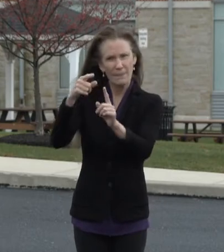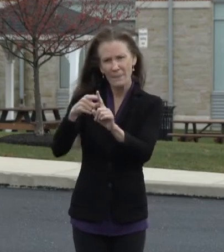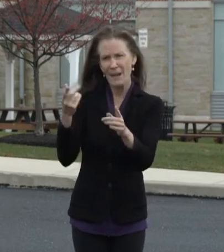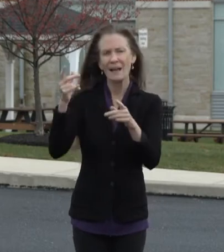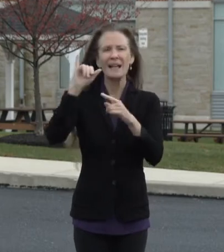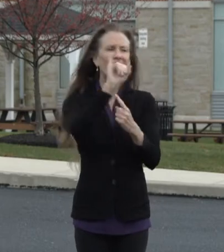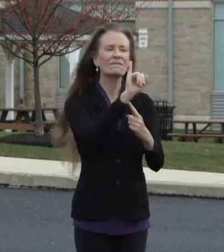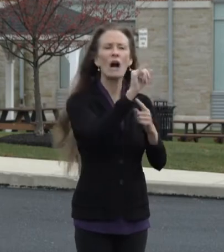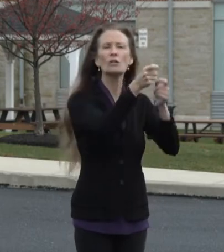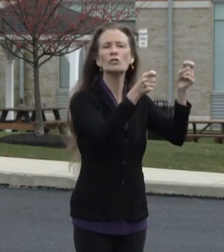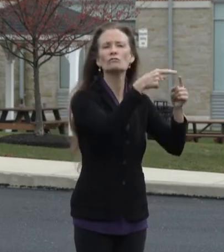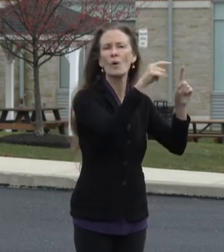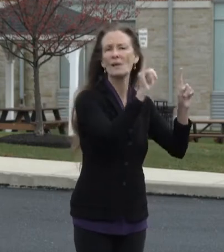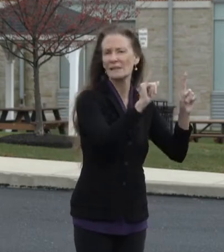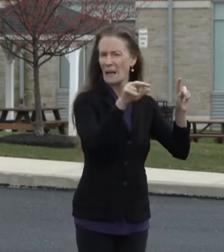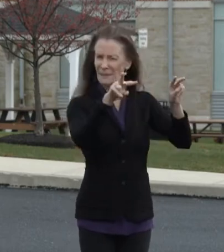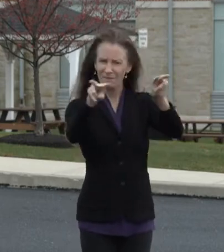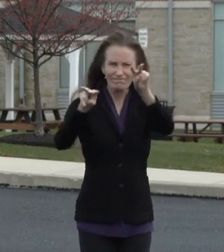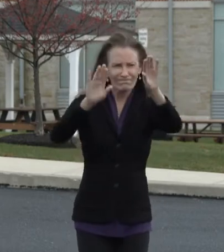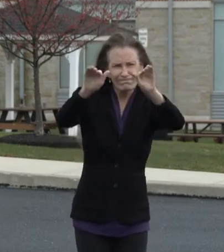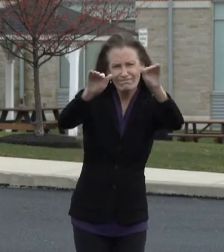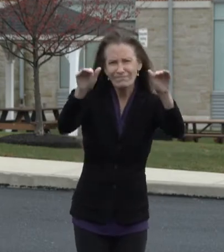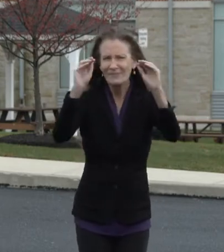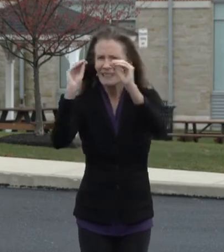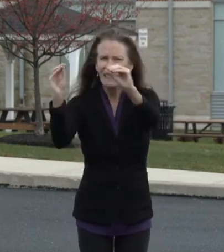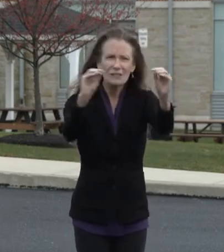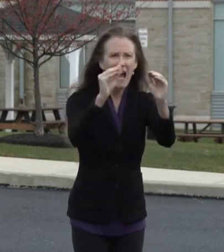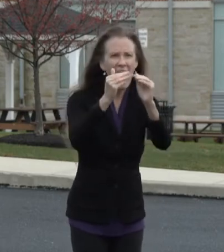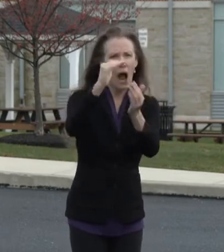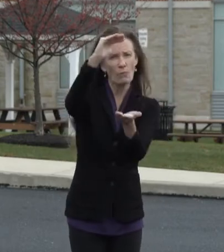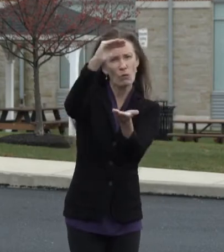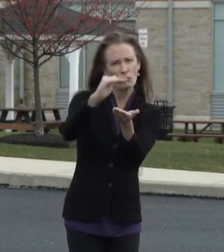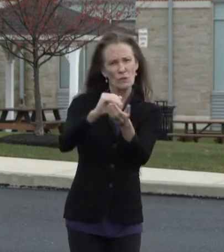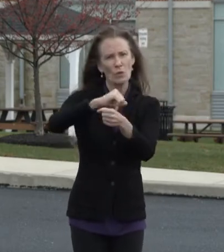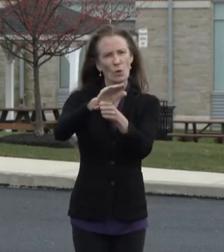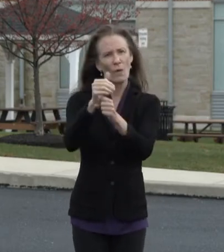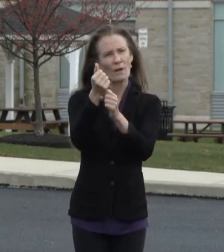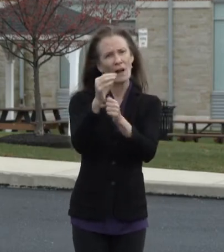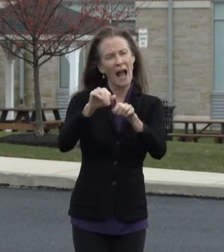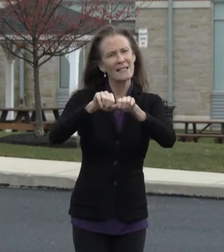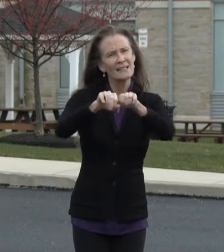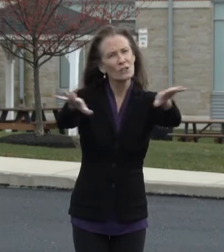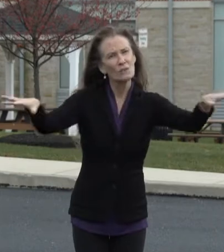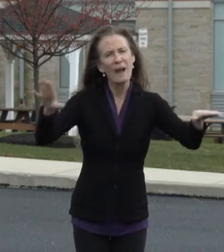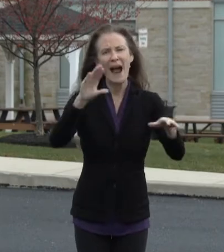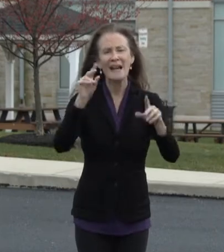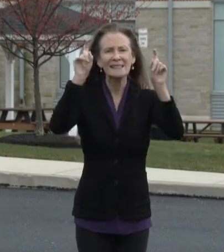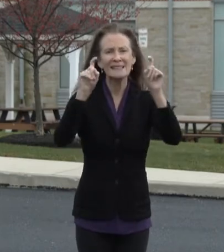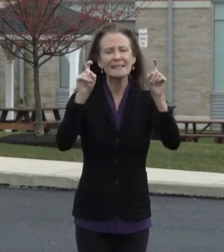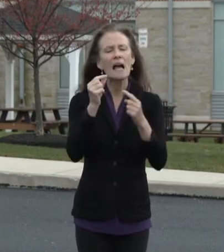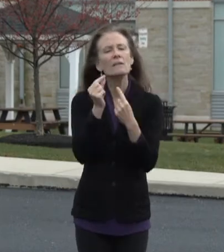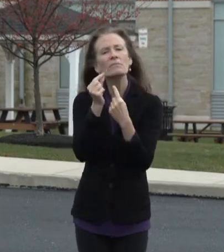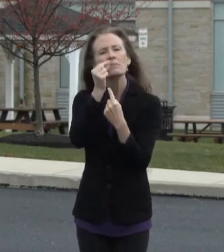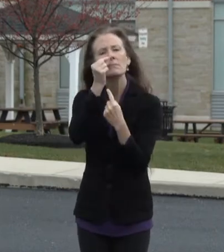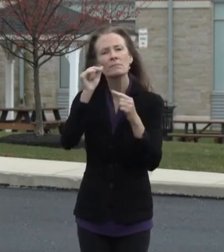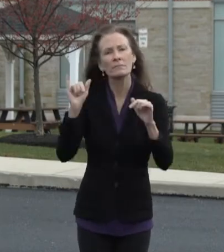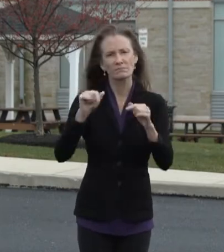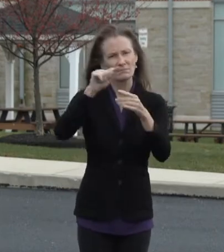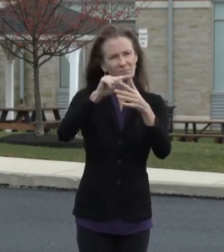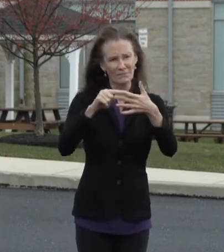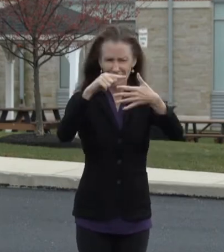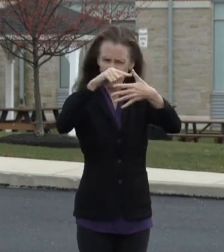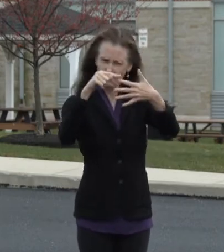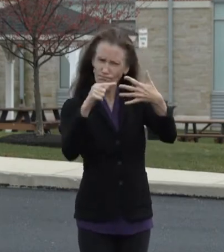essential, and conducting COVID-19 testing in the facilities. All of these activities have been